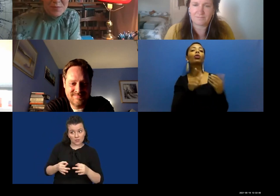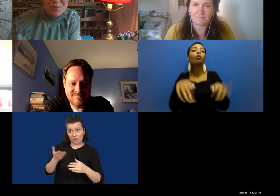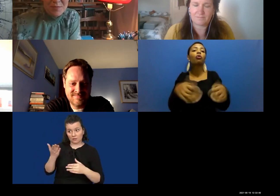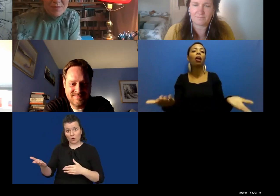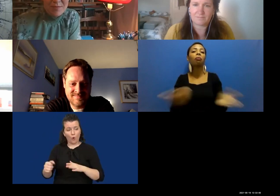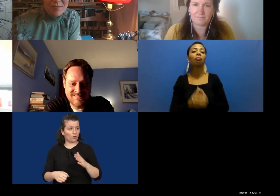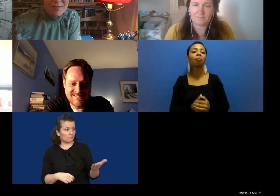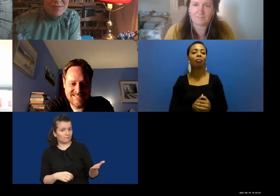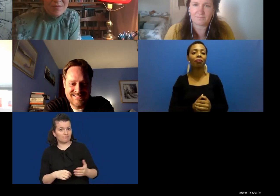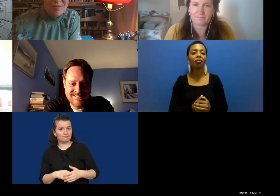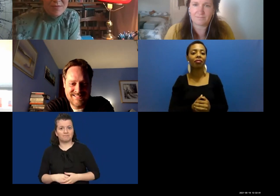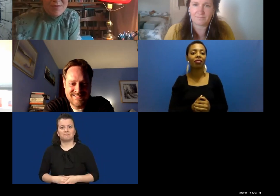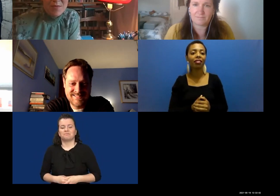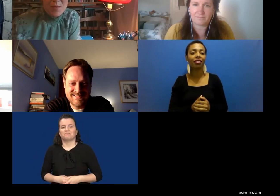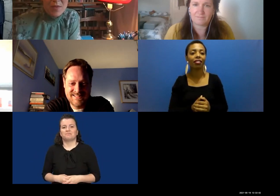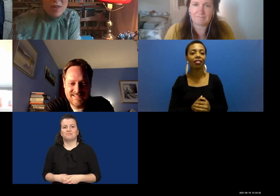Volunteer for this question?